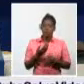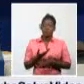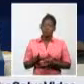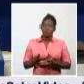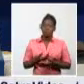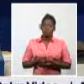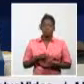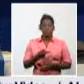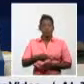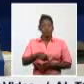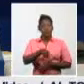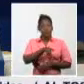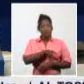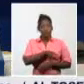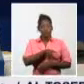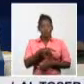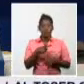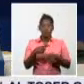away.